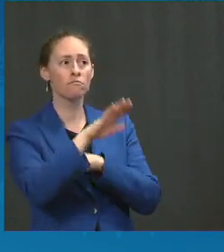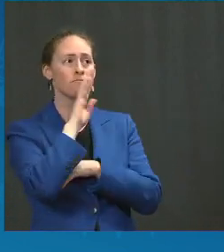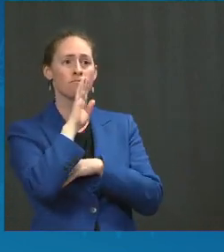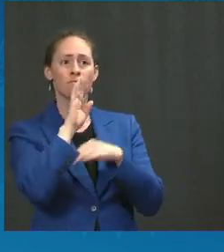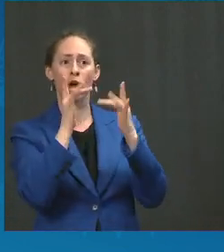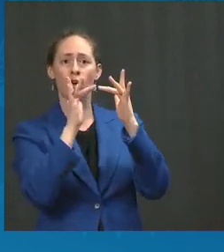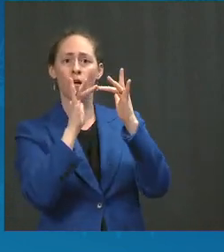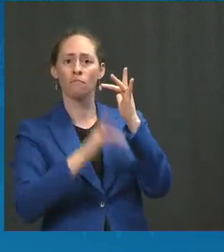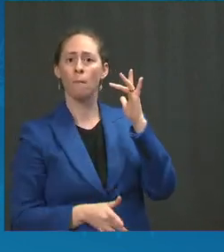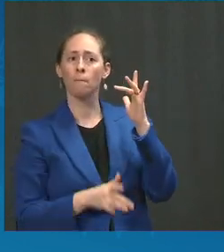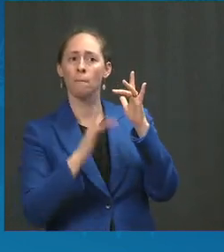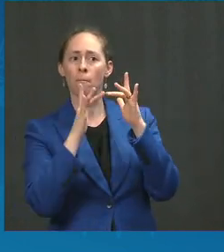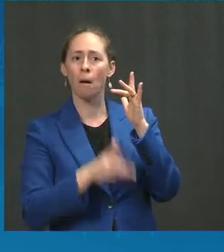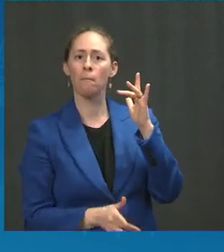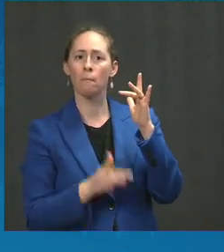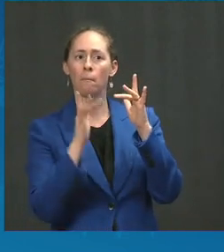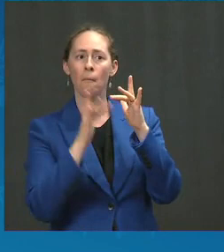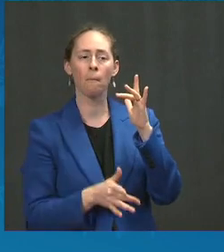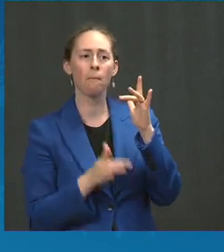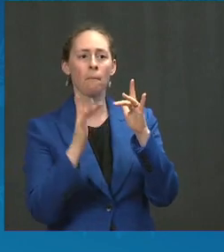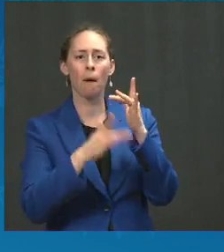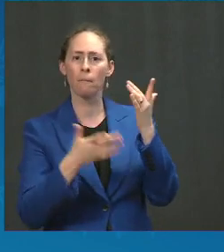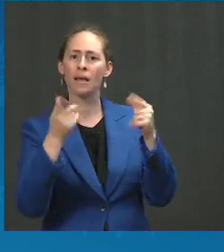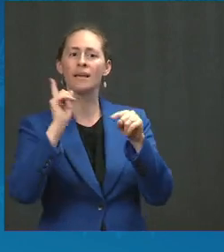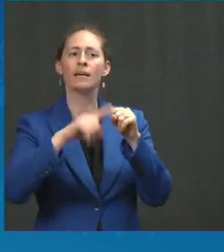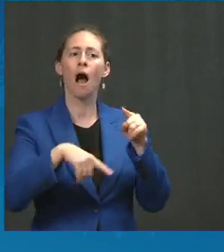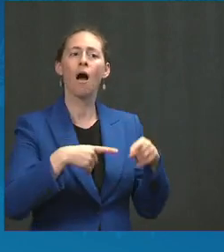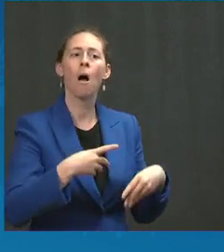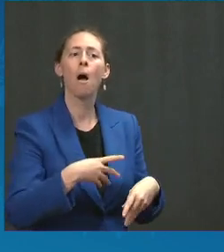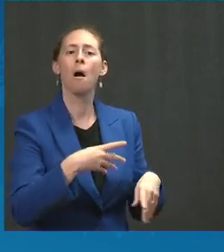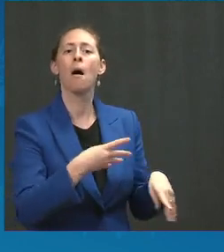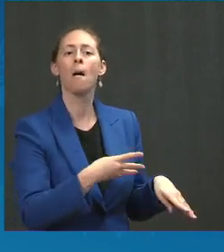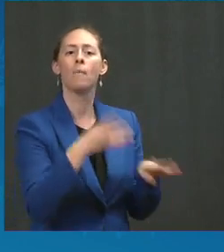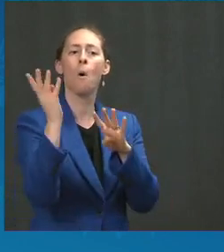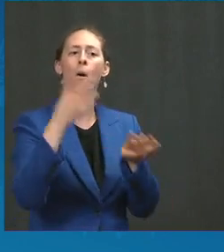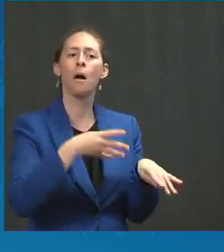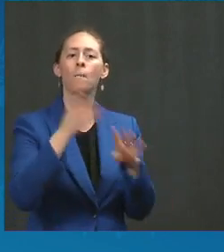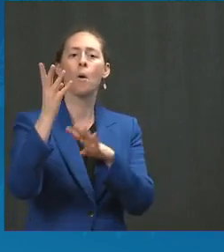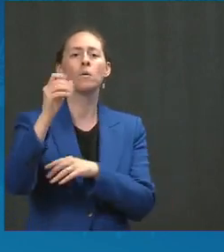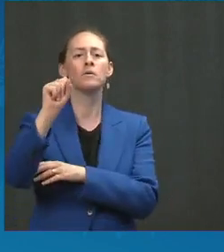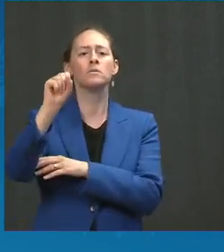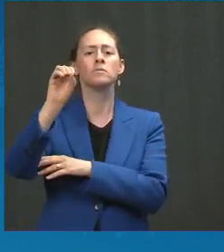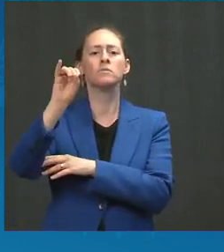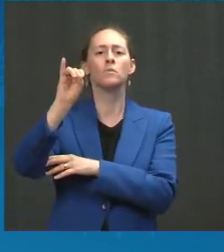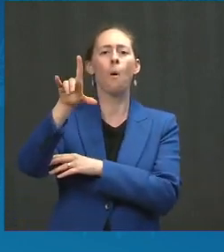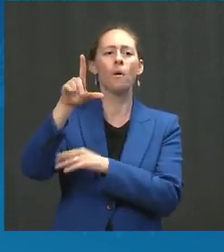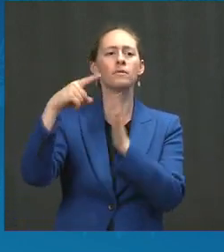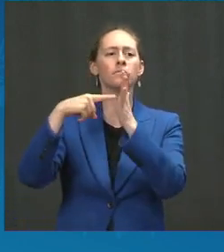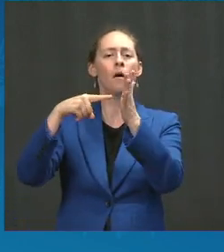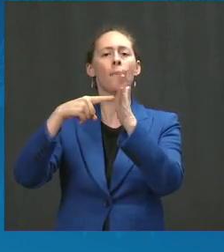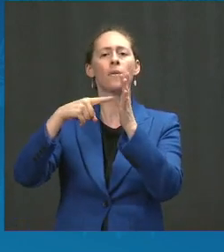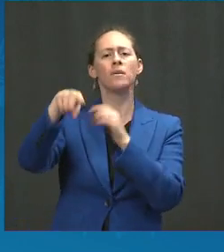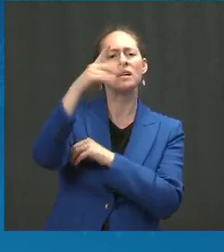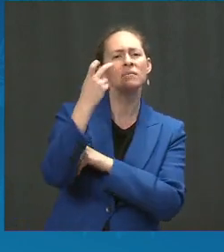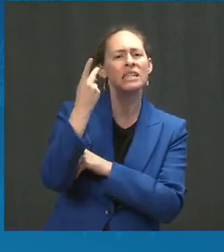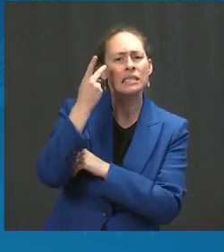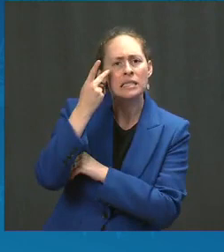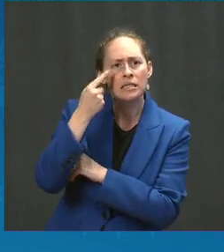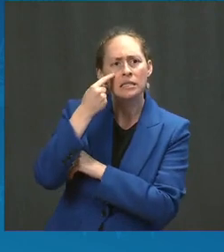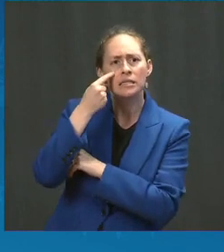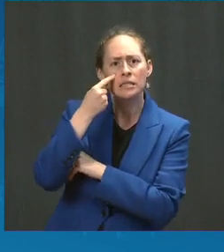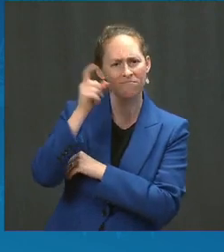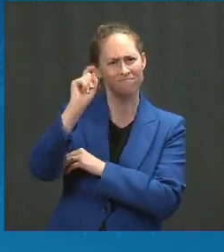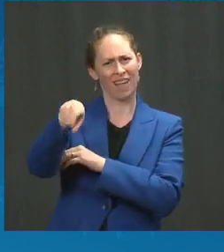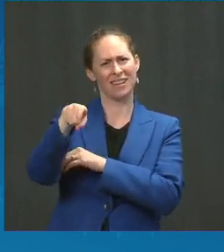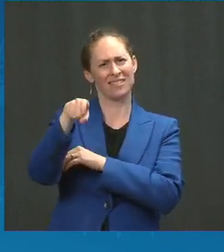that she needs to load soil samples for her clients. So literally she's talking to customers or